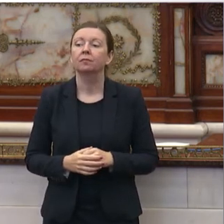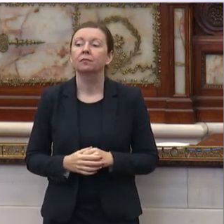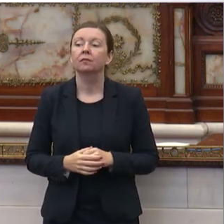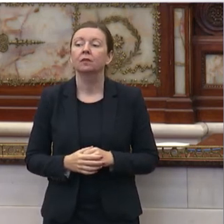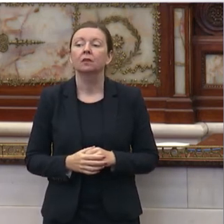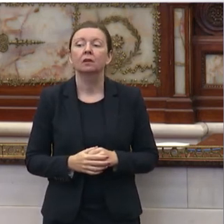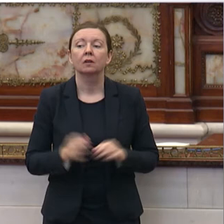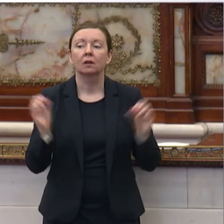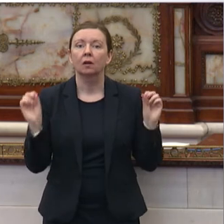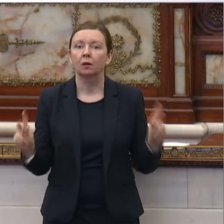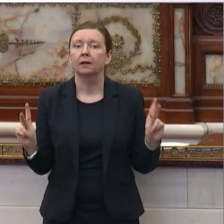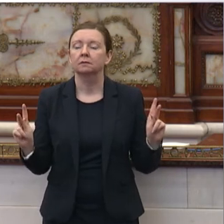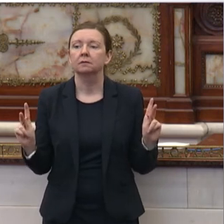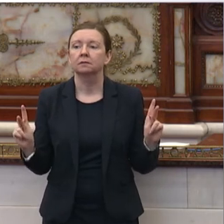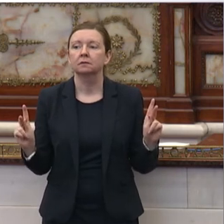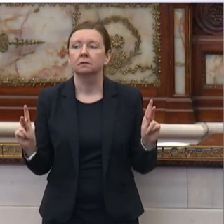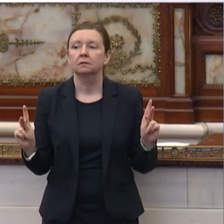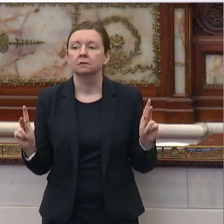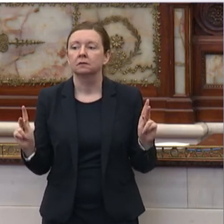Okay.